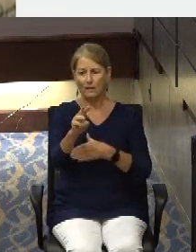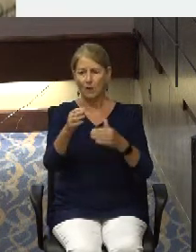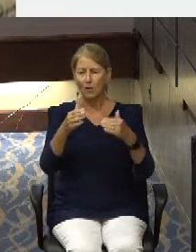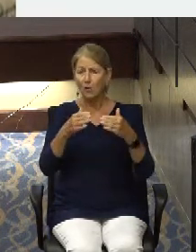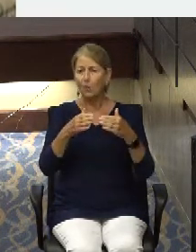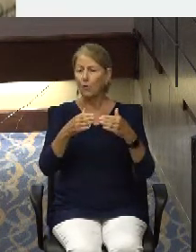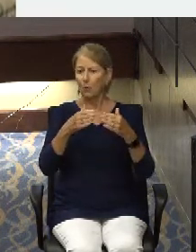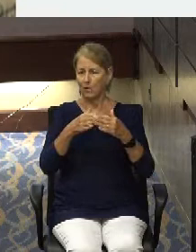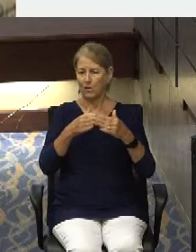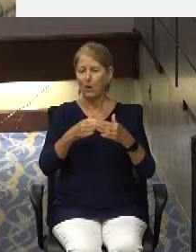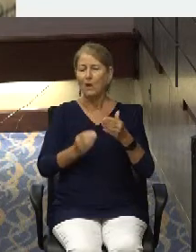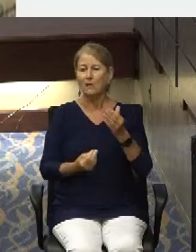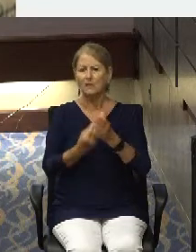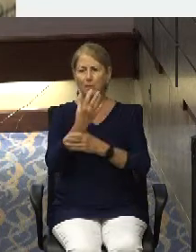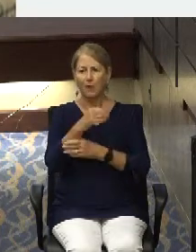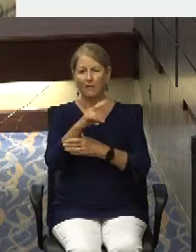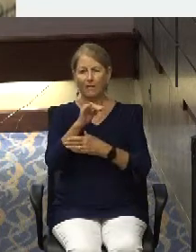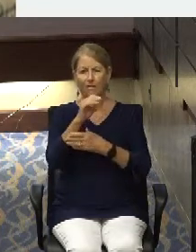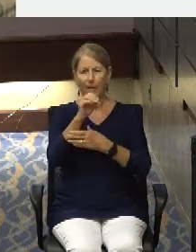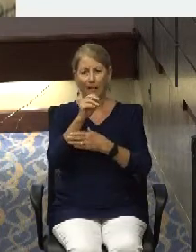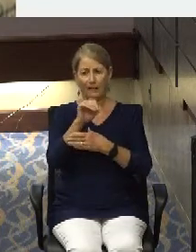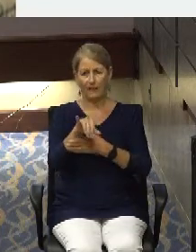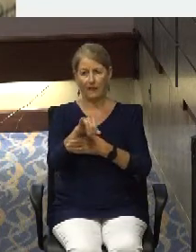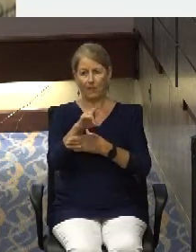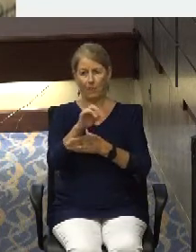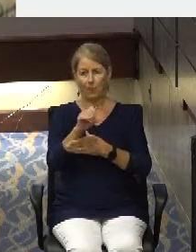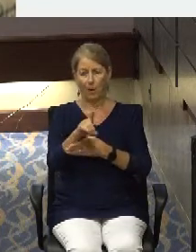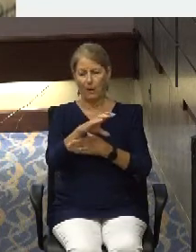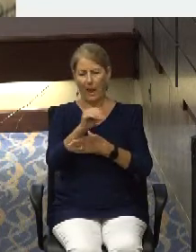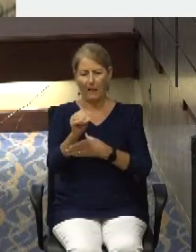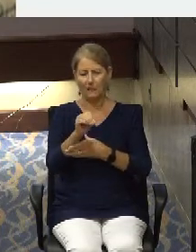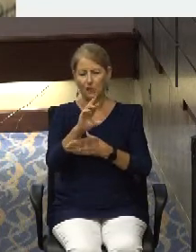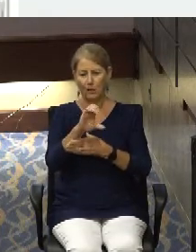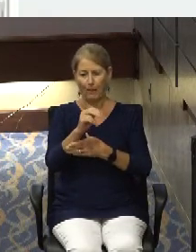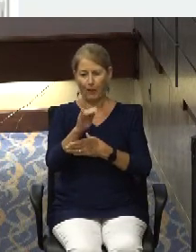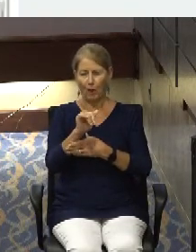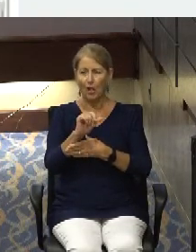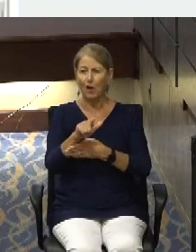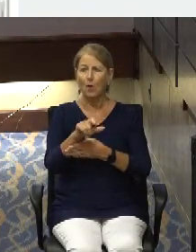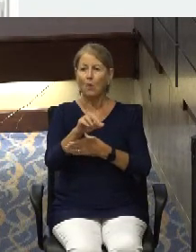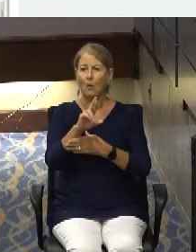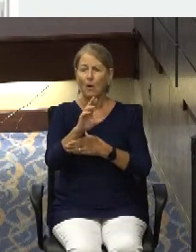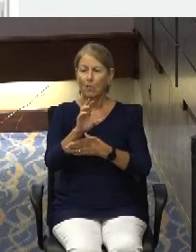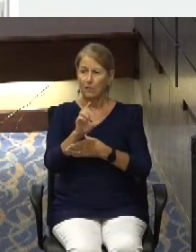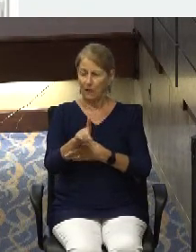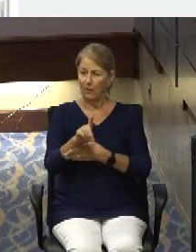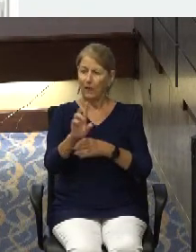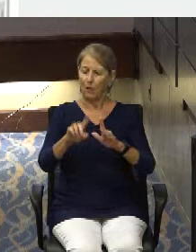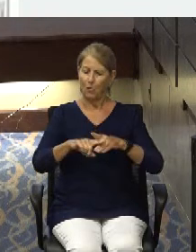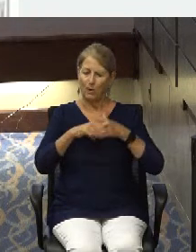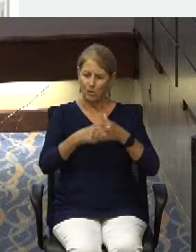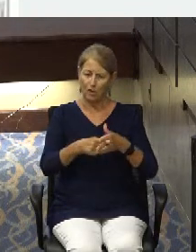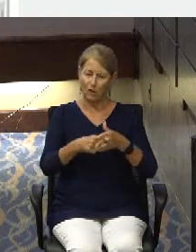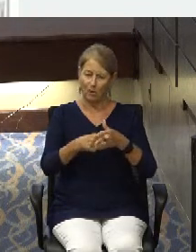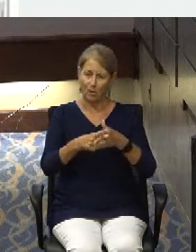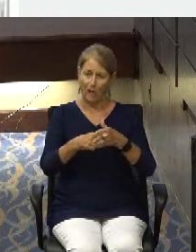Valley Road and Chapel Road within the ETJ. The original preliminary plat was approved for 10